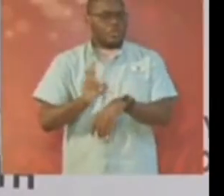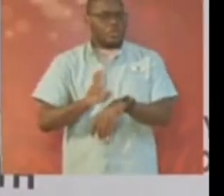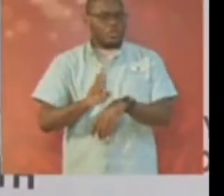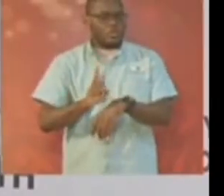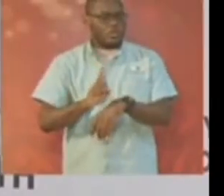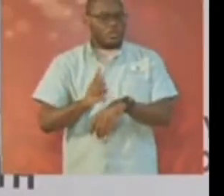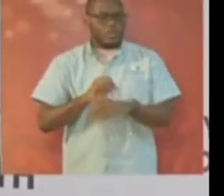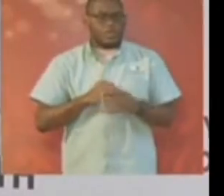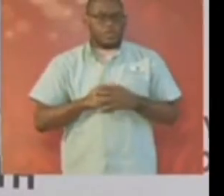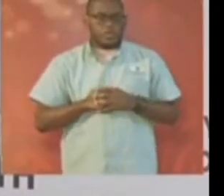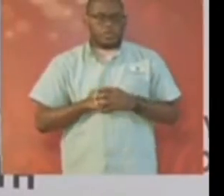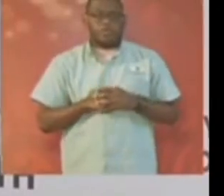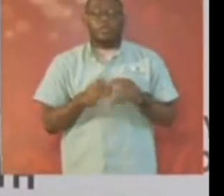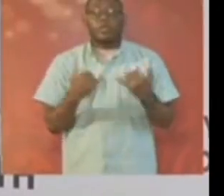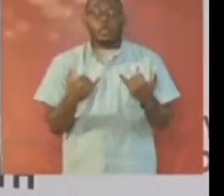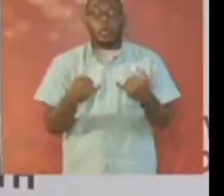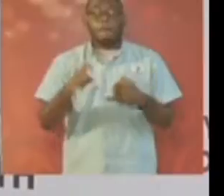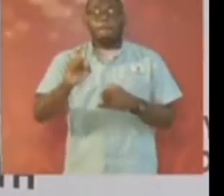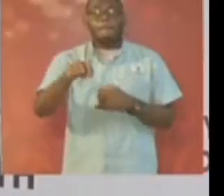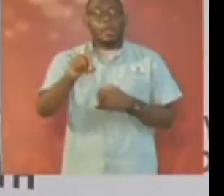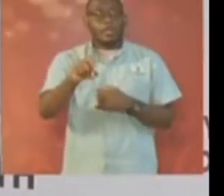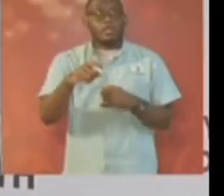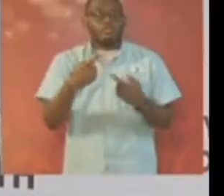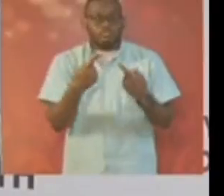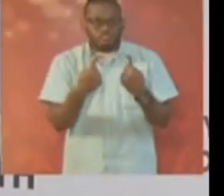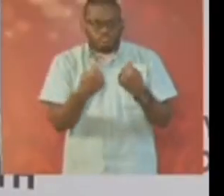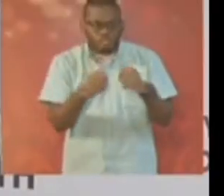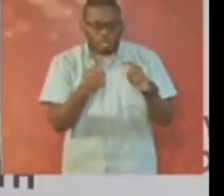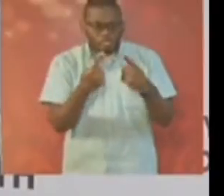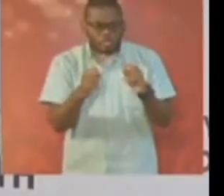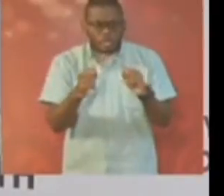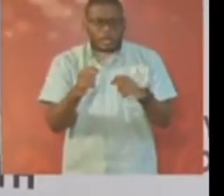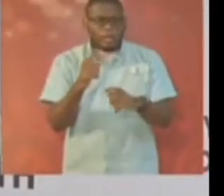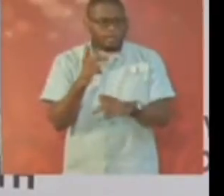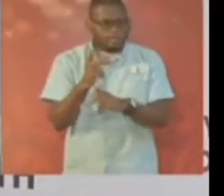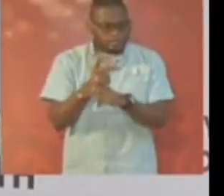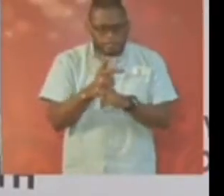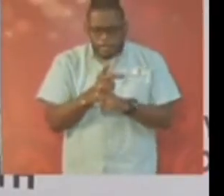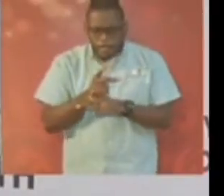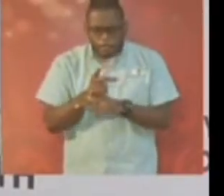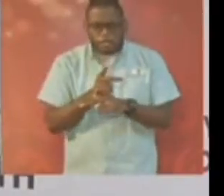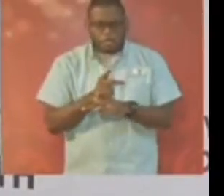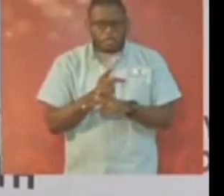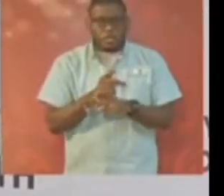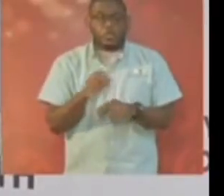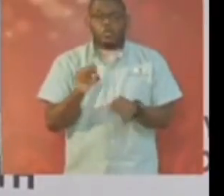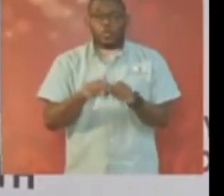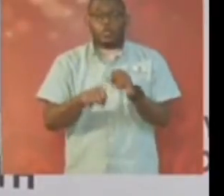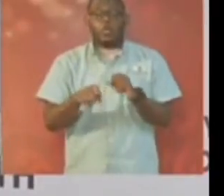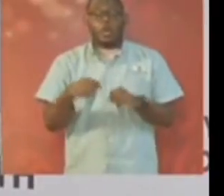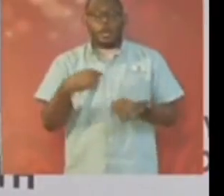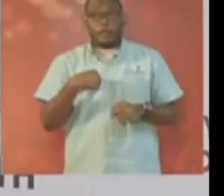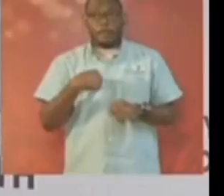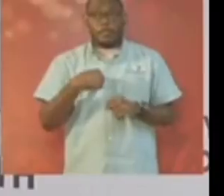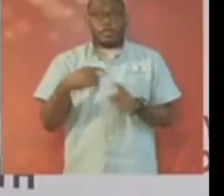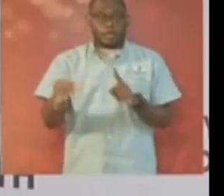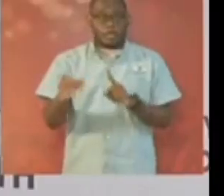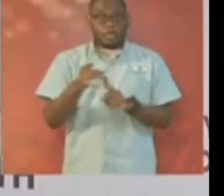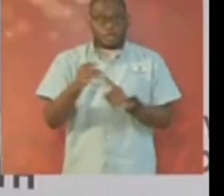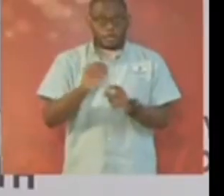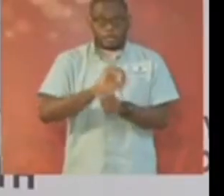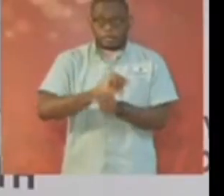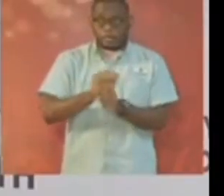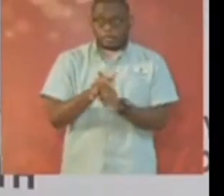to fight a little harder to ensure that we keep the numbers down, reduce the risk, and we can continue